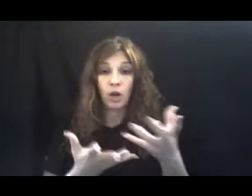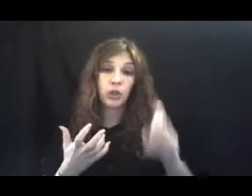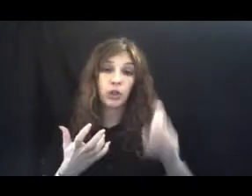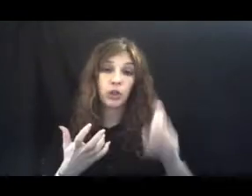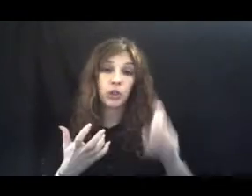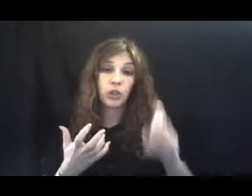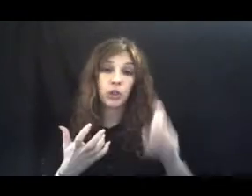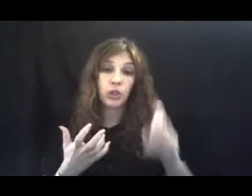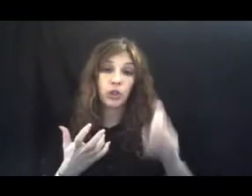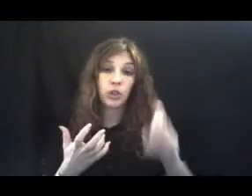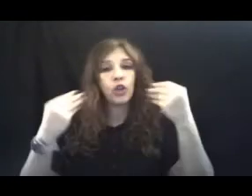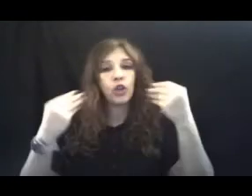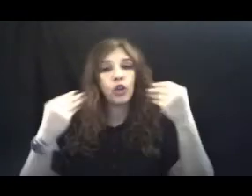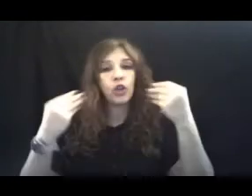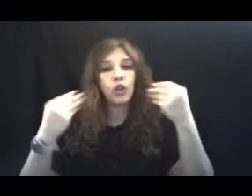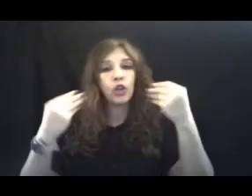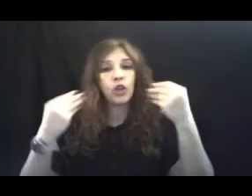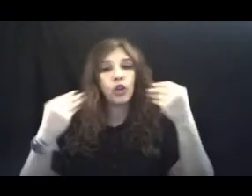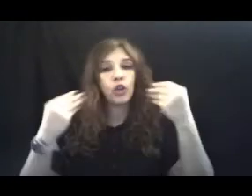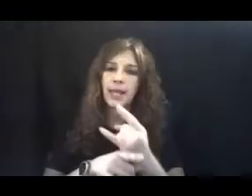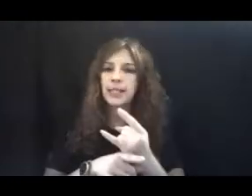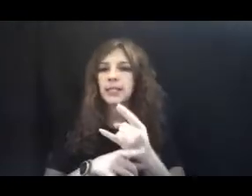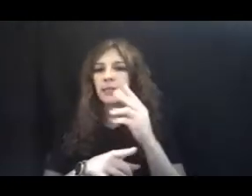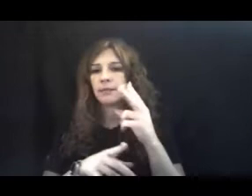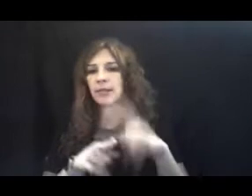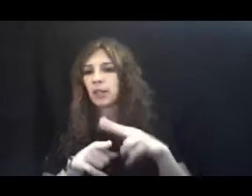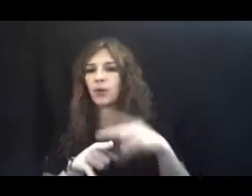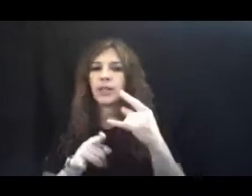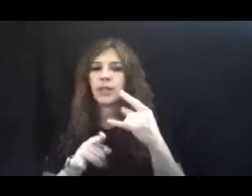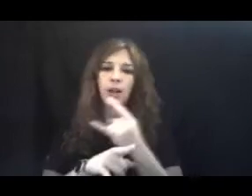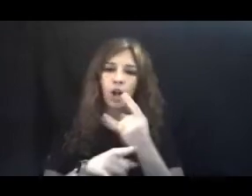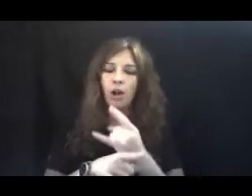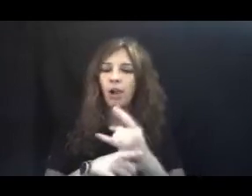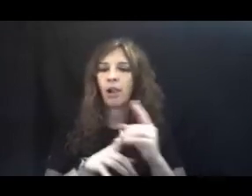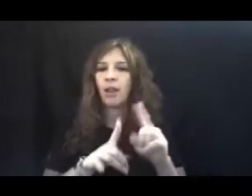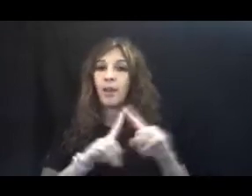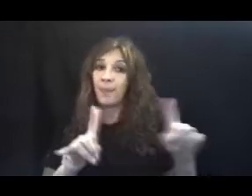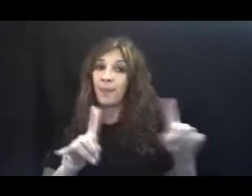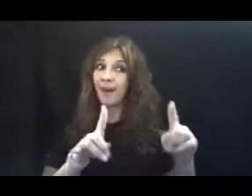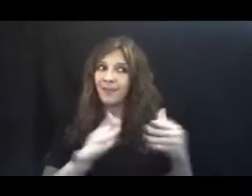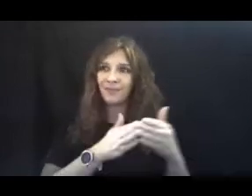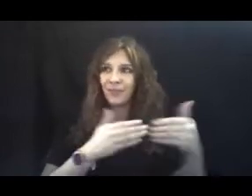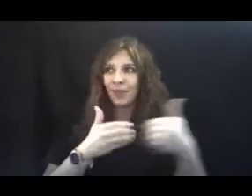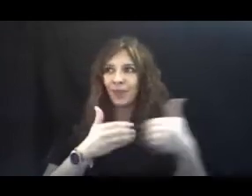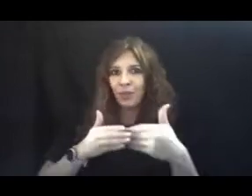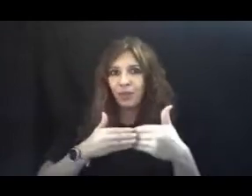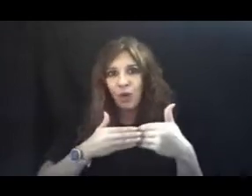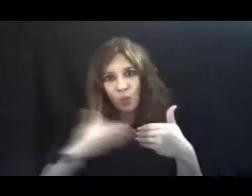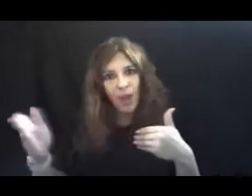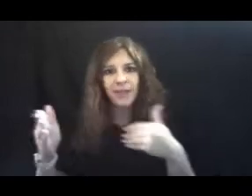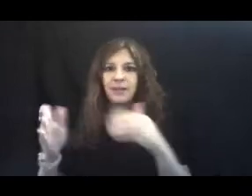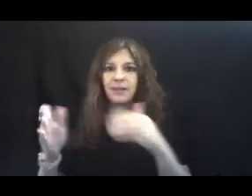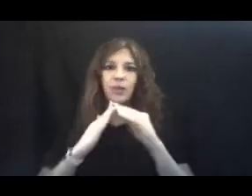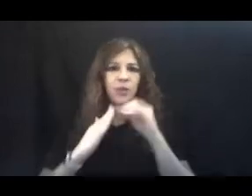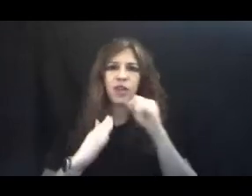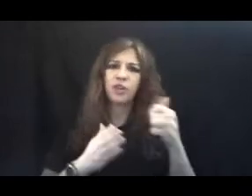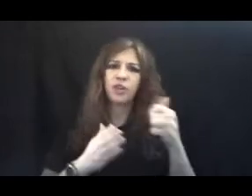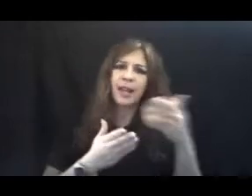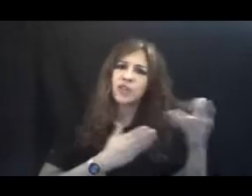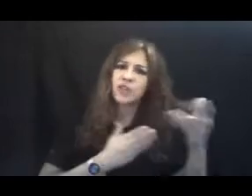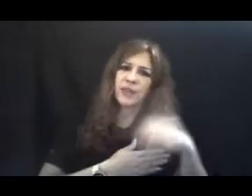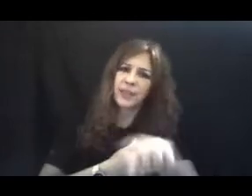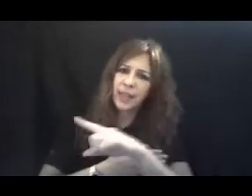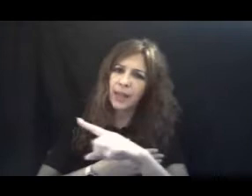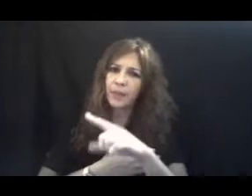not serving the benefit of the community. And there are plenty of people in the community who would love to have vegetables accessible. Exactly. Even for the